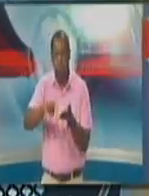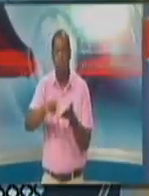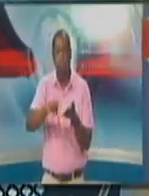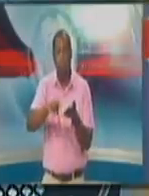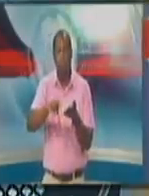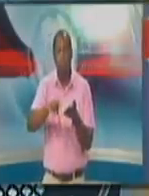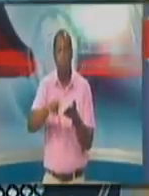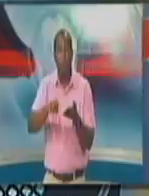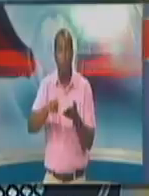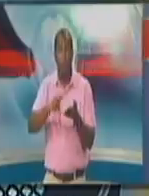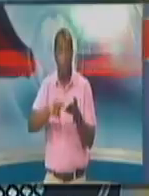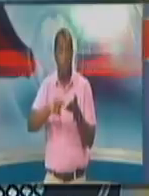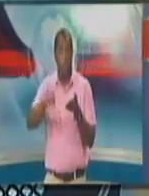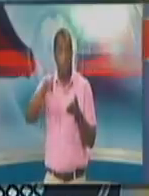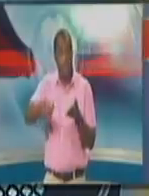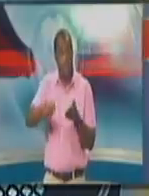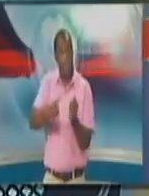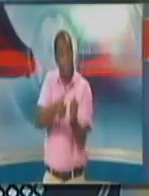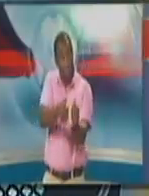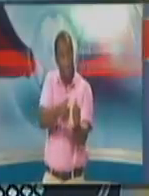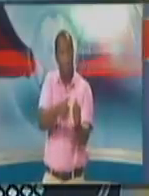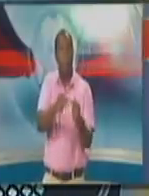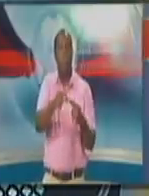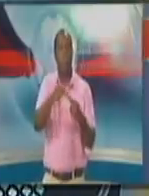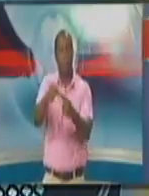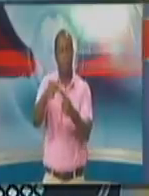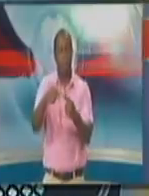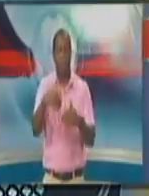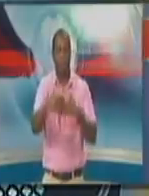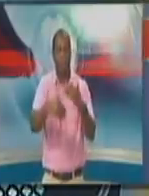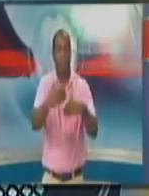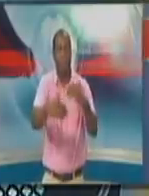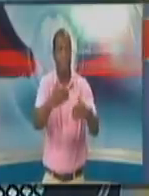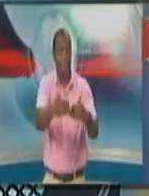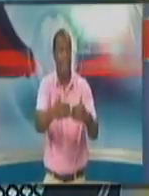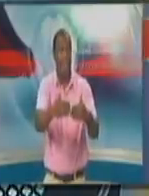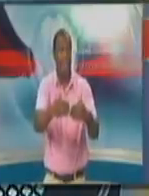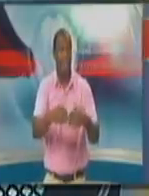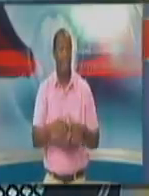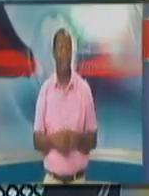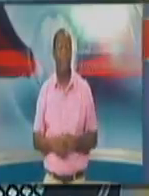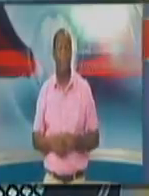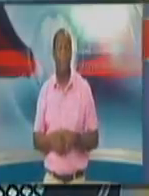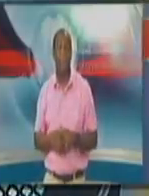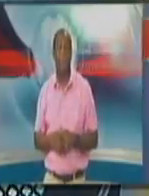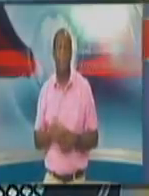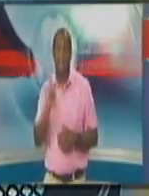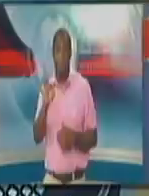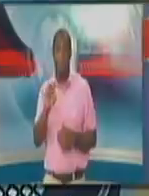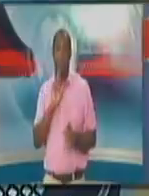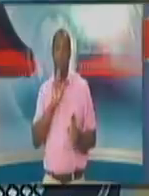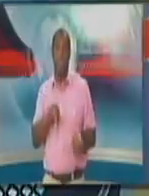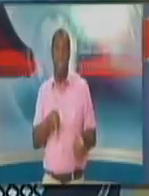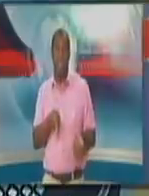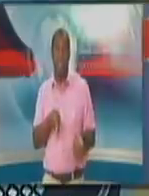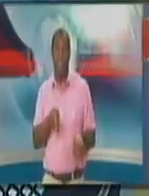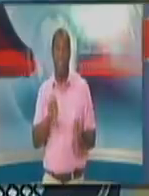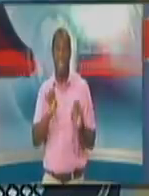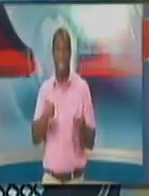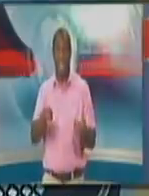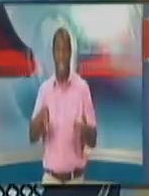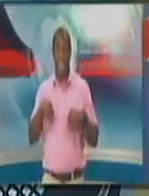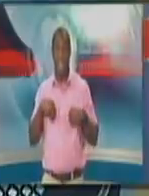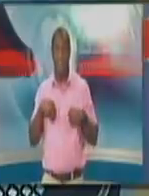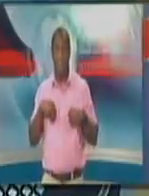meaningful in the way it's designed and rolled out in order to get the in order for the results to be valid.